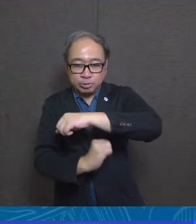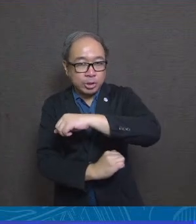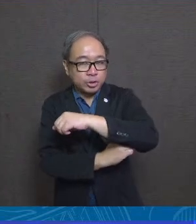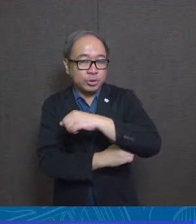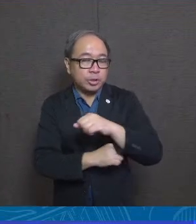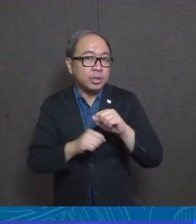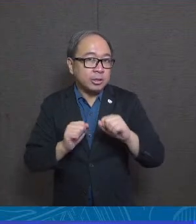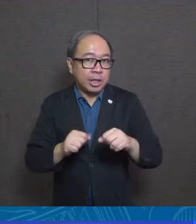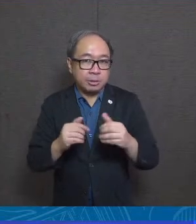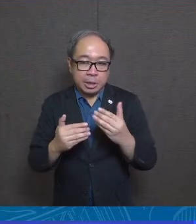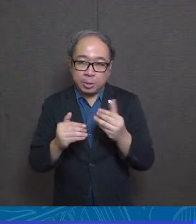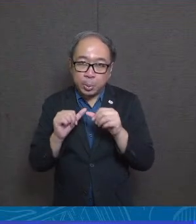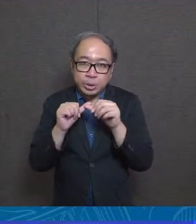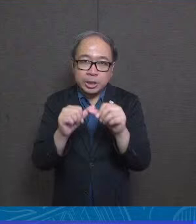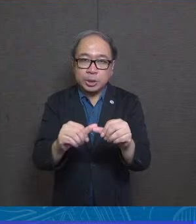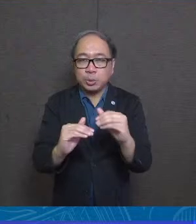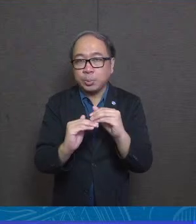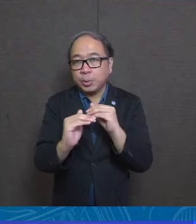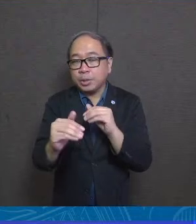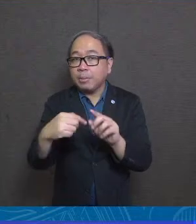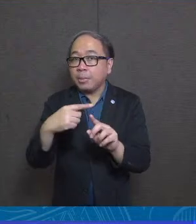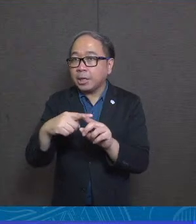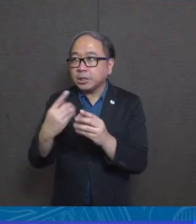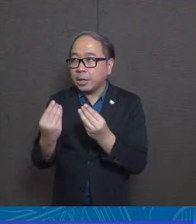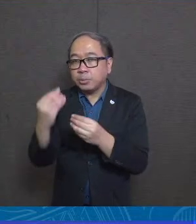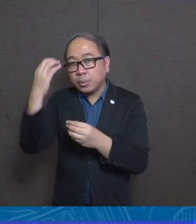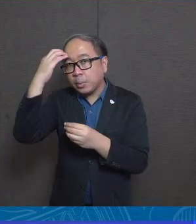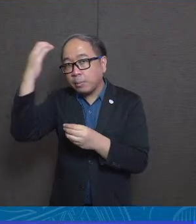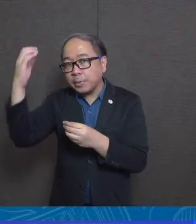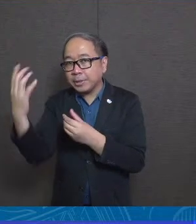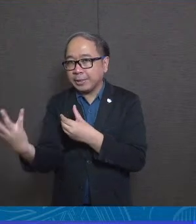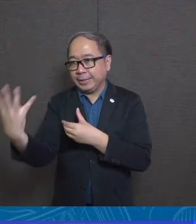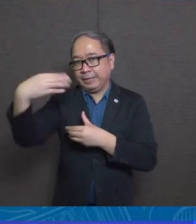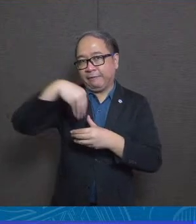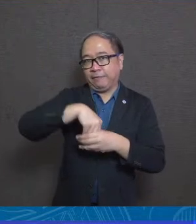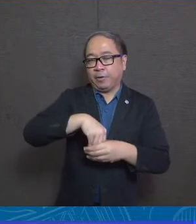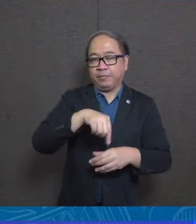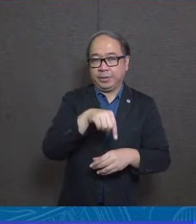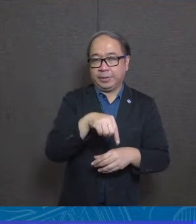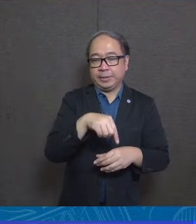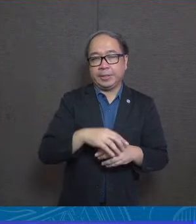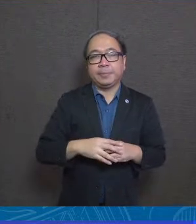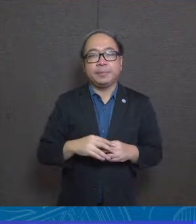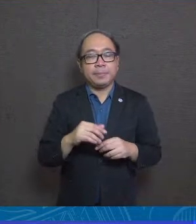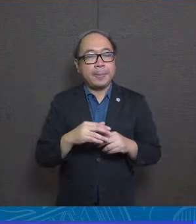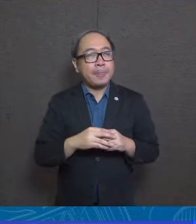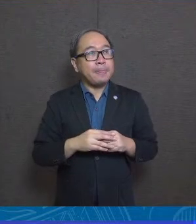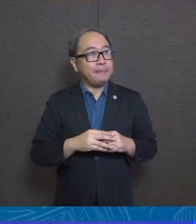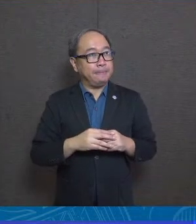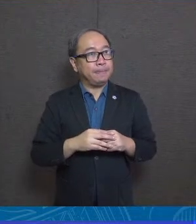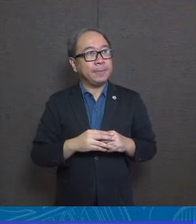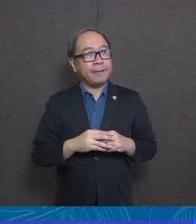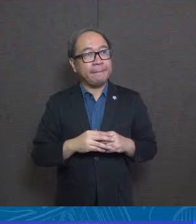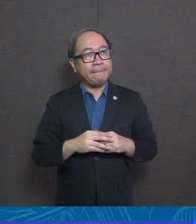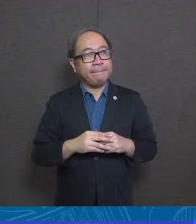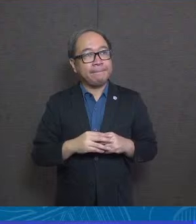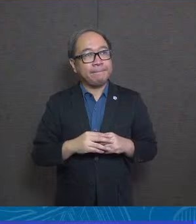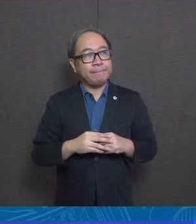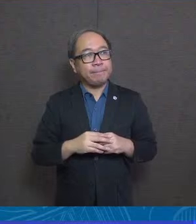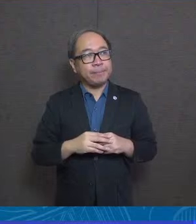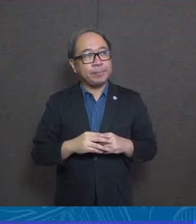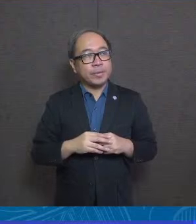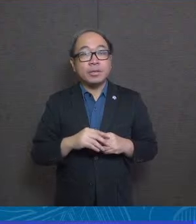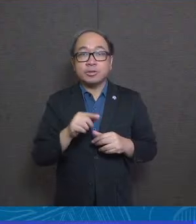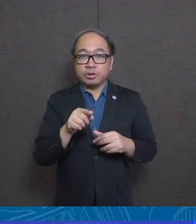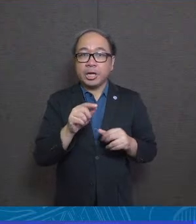can be maintained, and the governmental actors play a very important role here. So also it's about as open